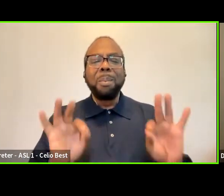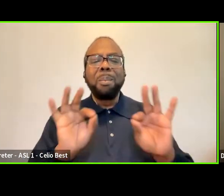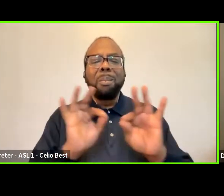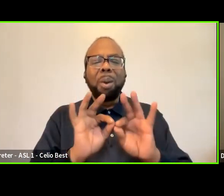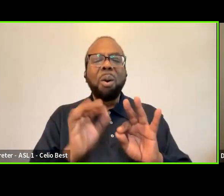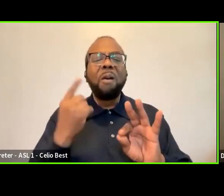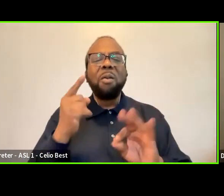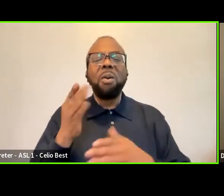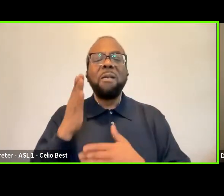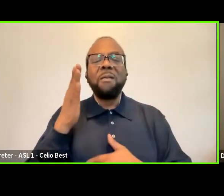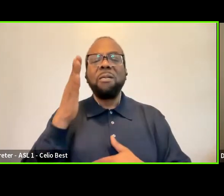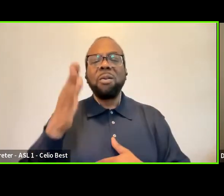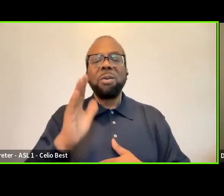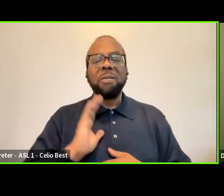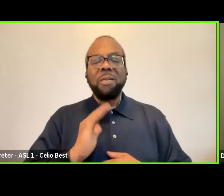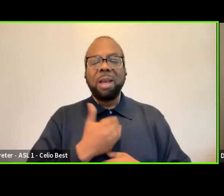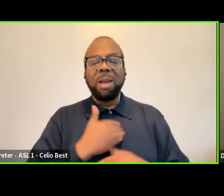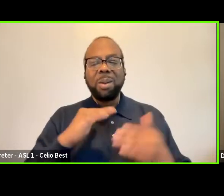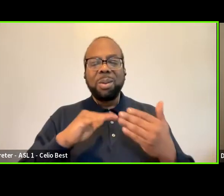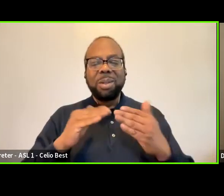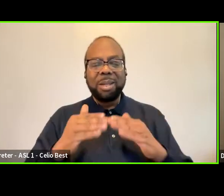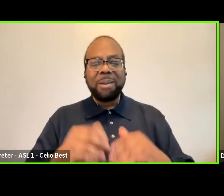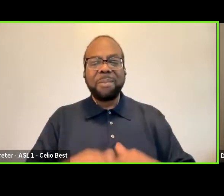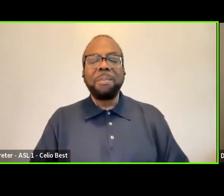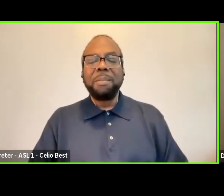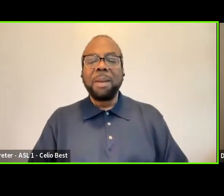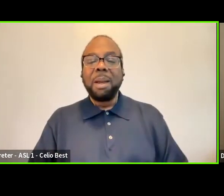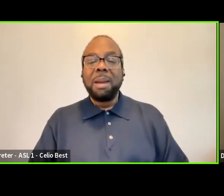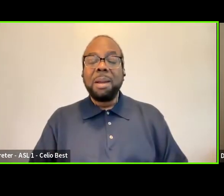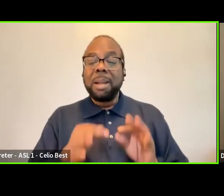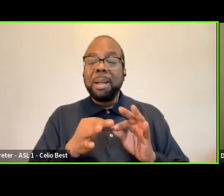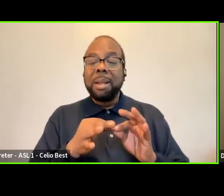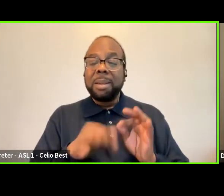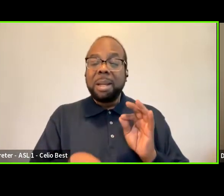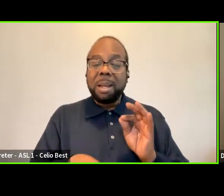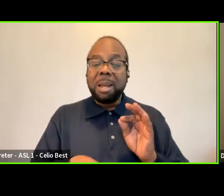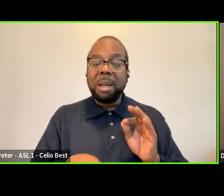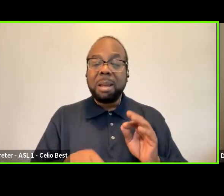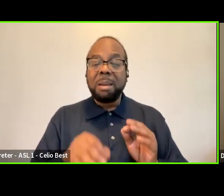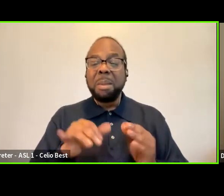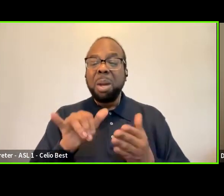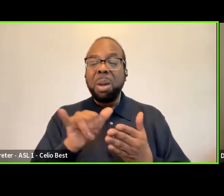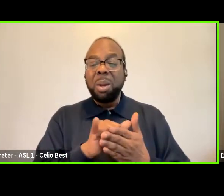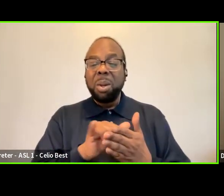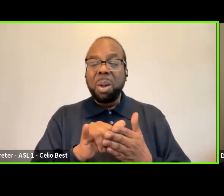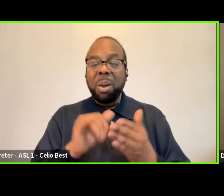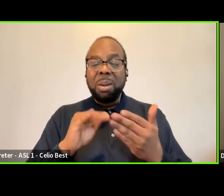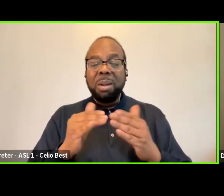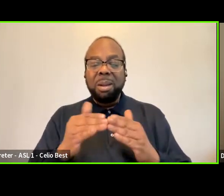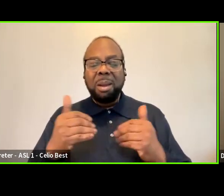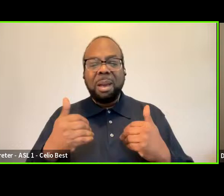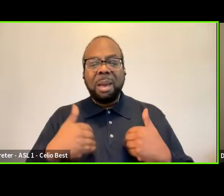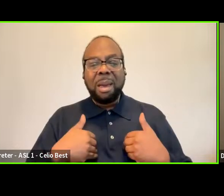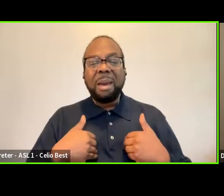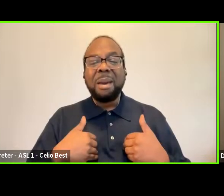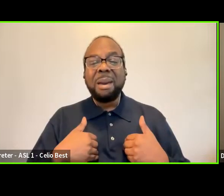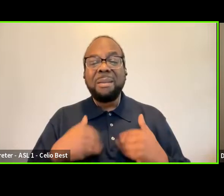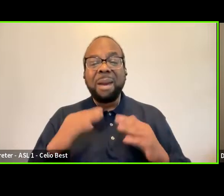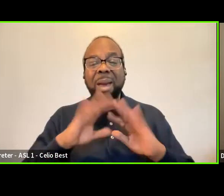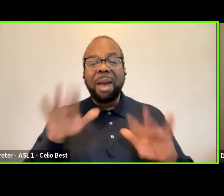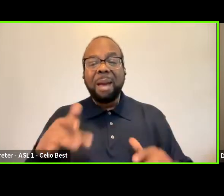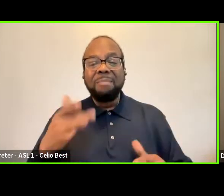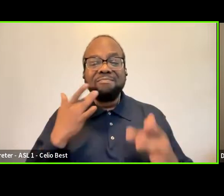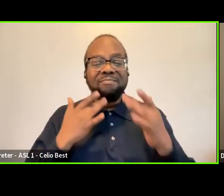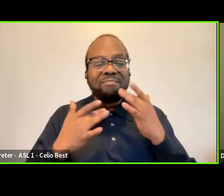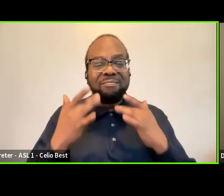the future of our city. To put it simply, New York City has a dire housing shortage that is